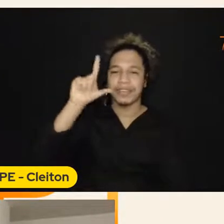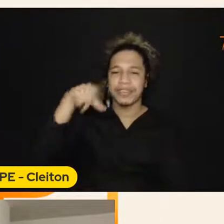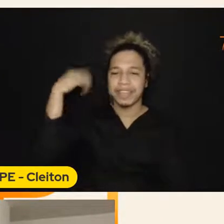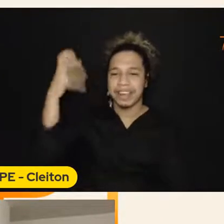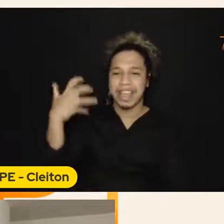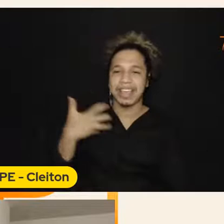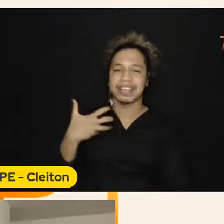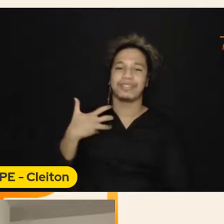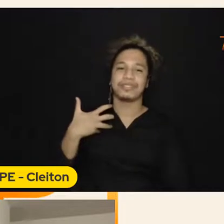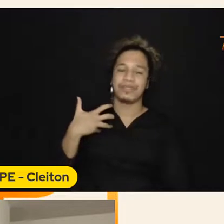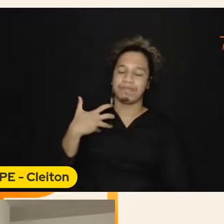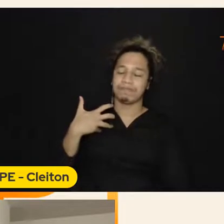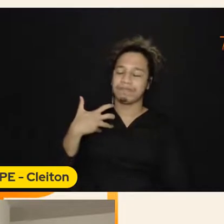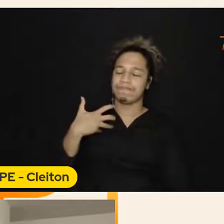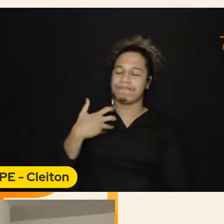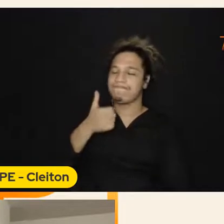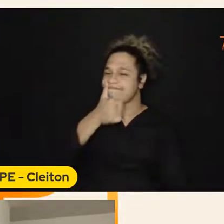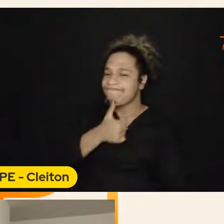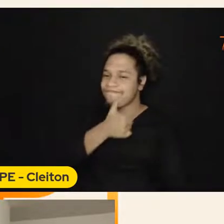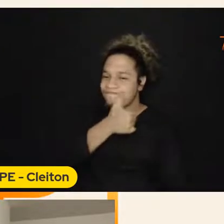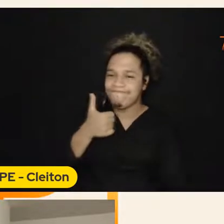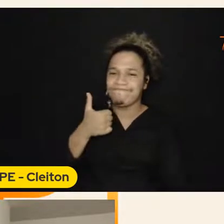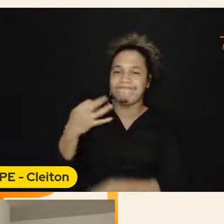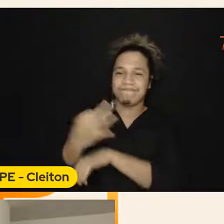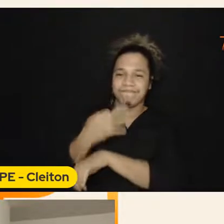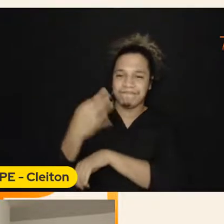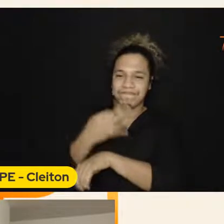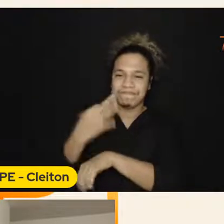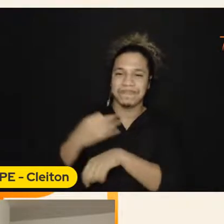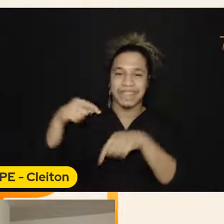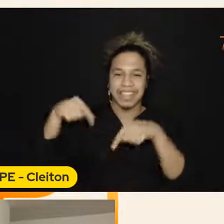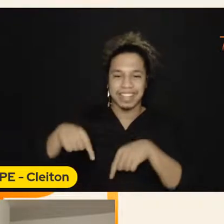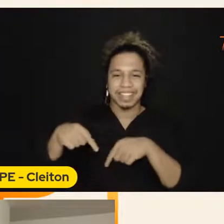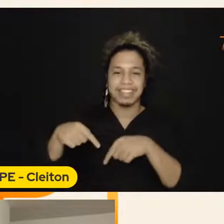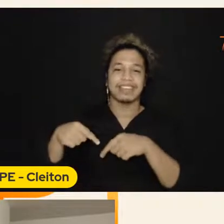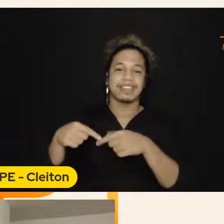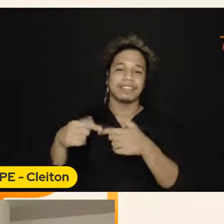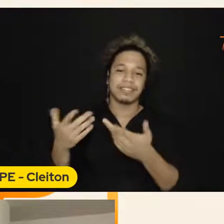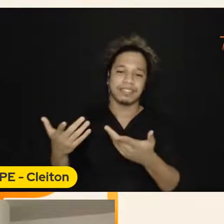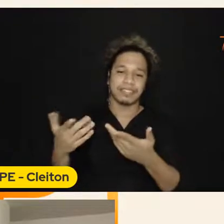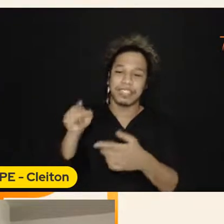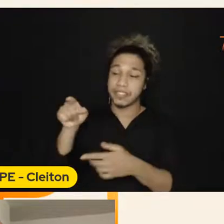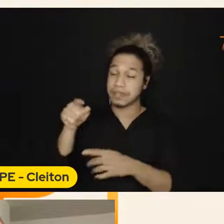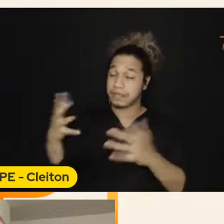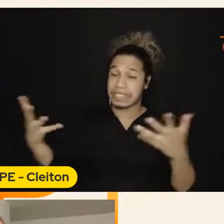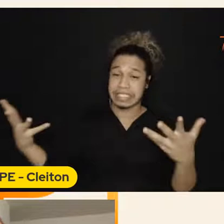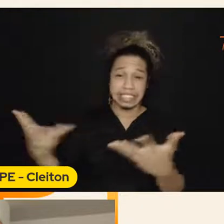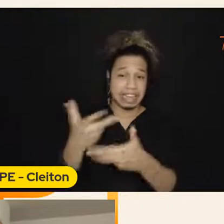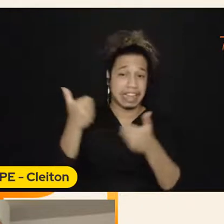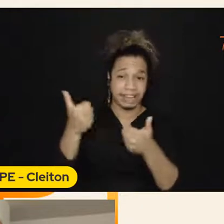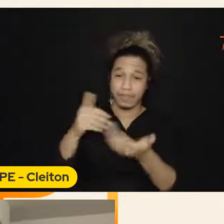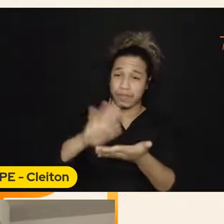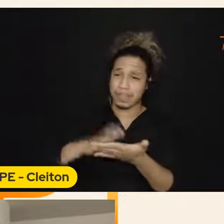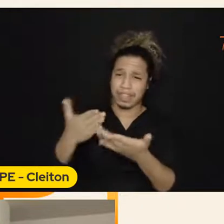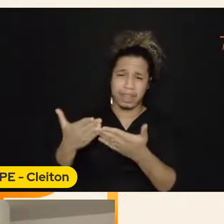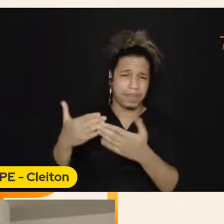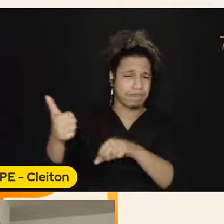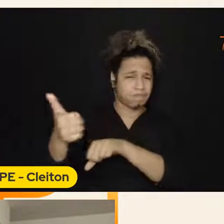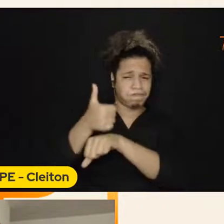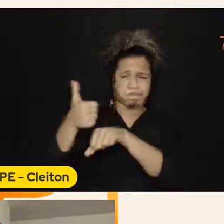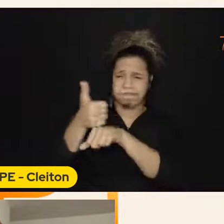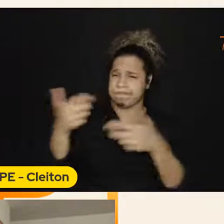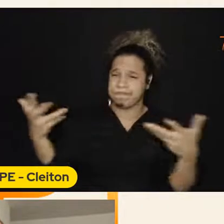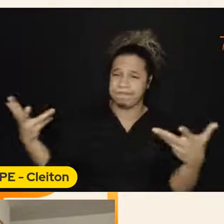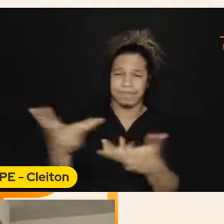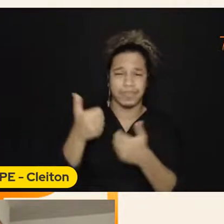these many, many minutes that we are together, only on your own. You rock it, man. You are awesome, and I'm very grateful to have you